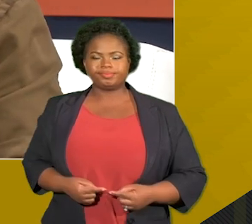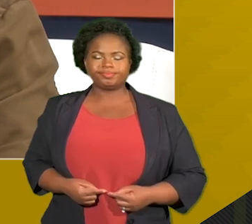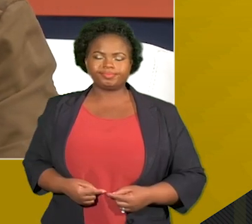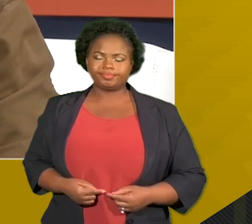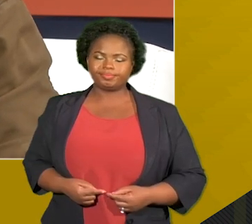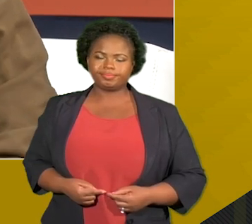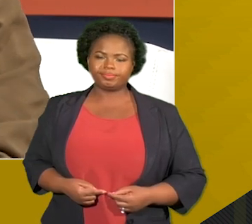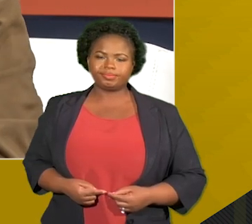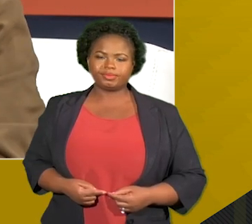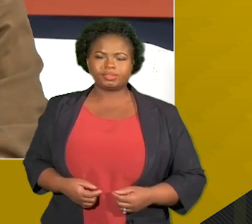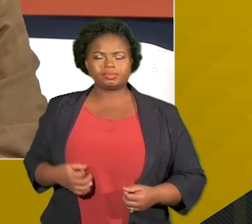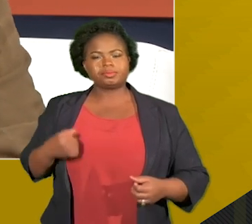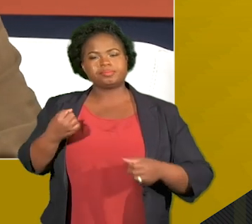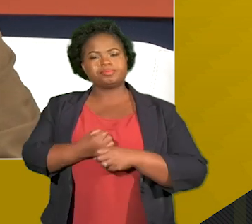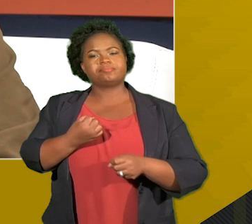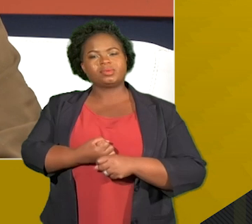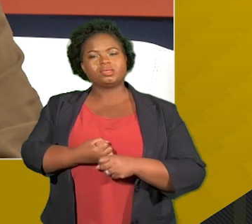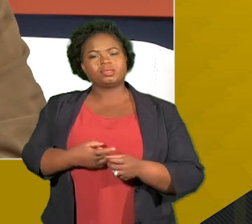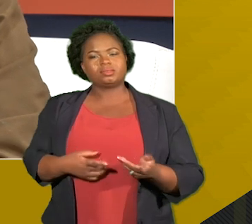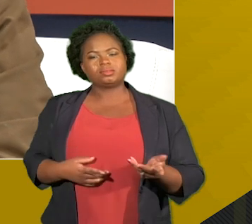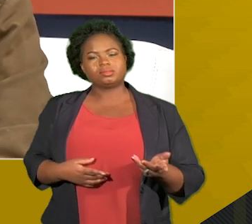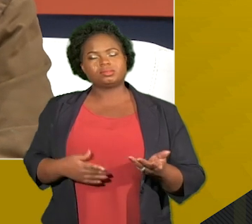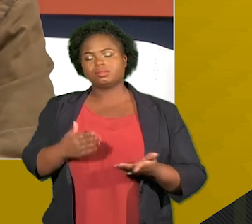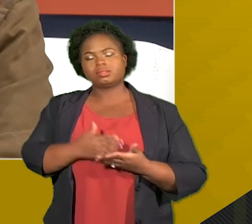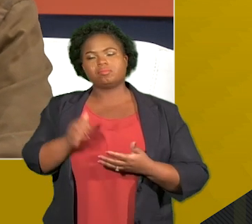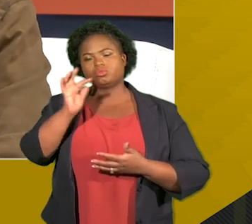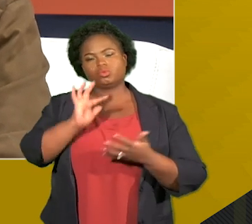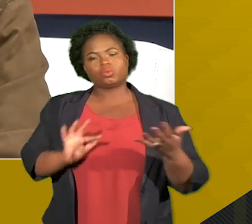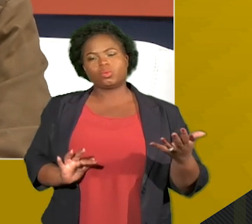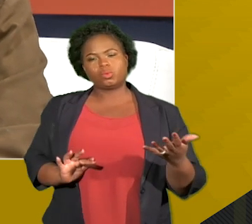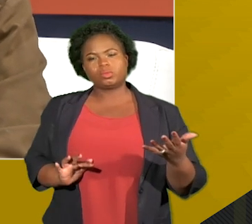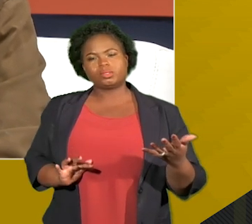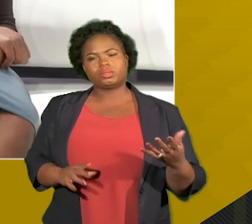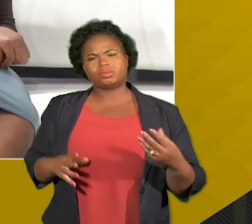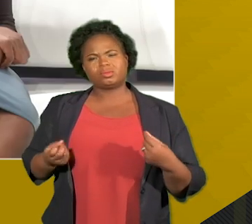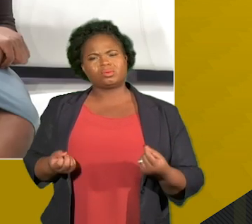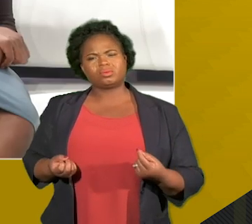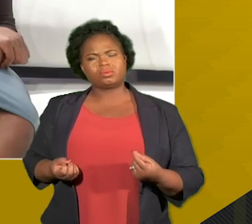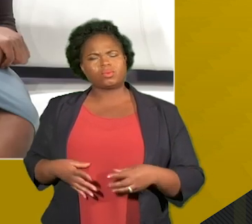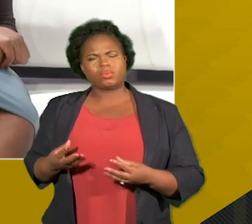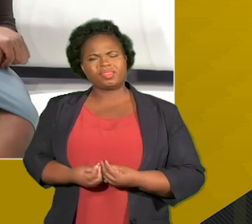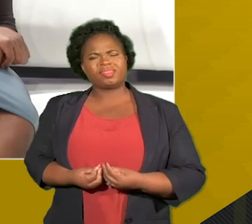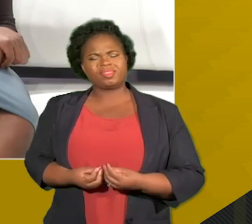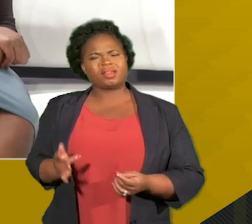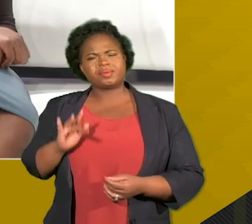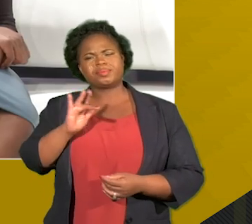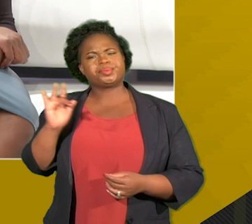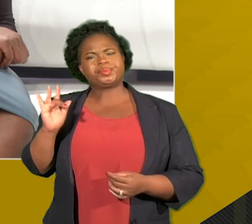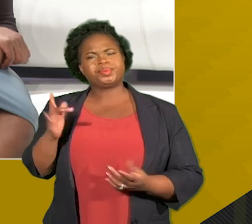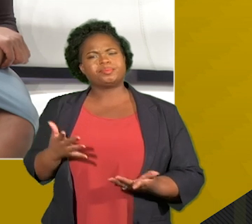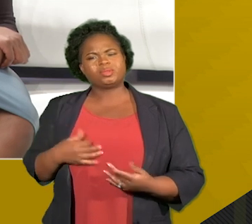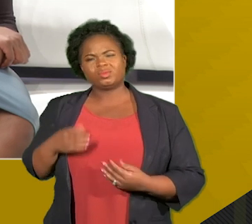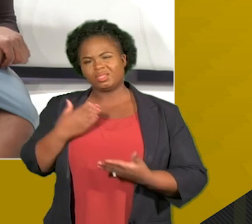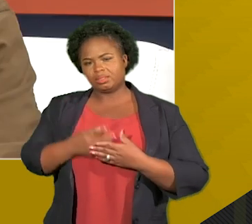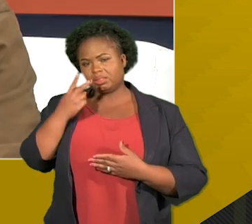know, metaphors, you know, made of words with sweet nothings or pictures with sweet nothings, yet you see that